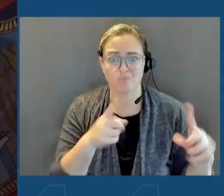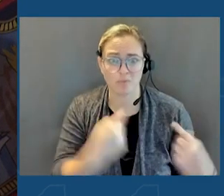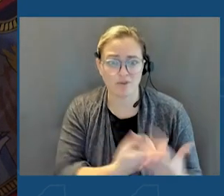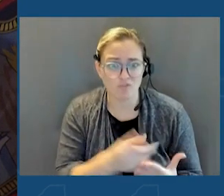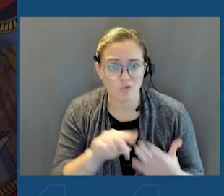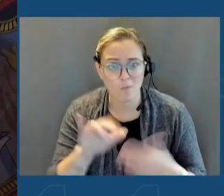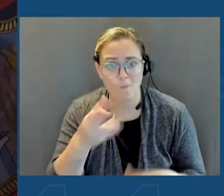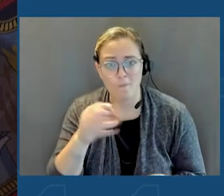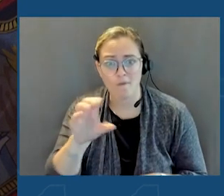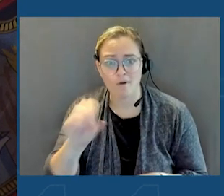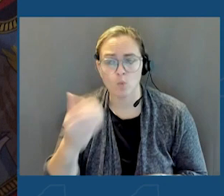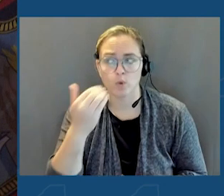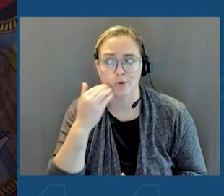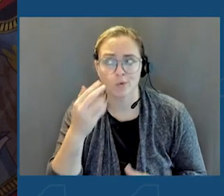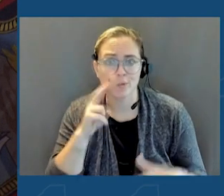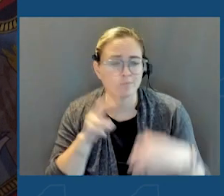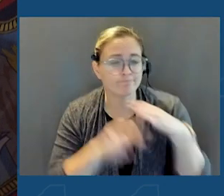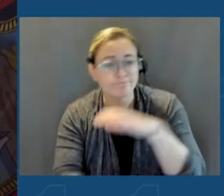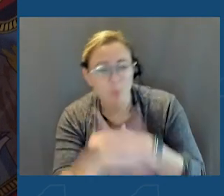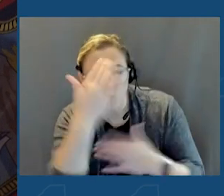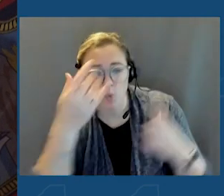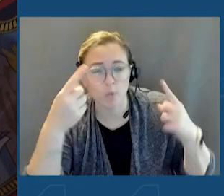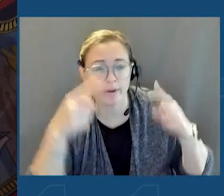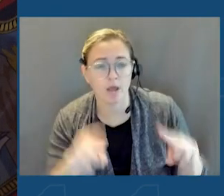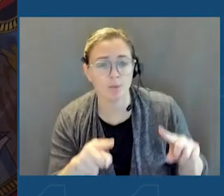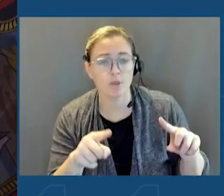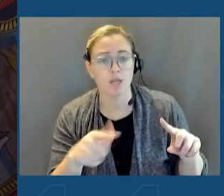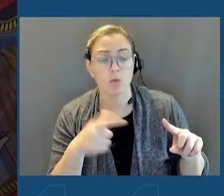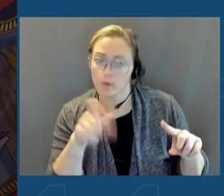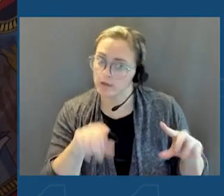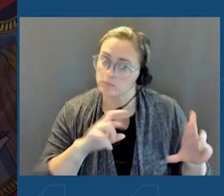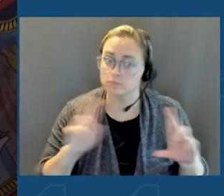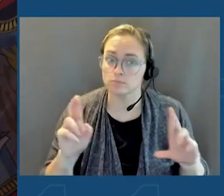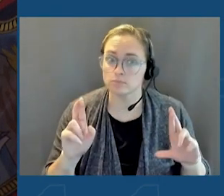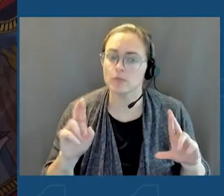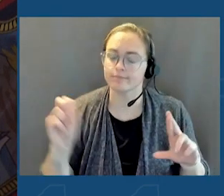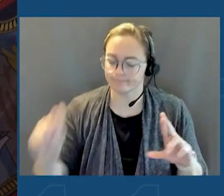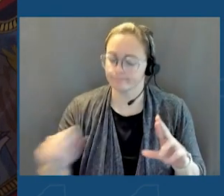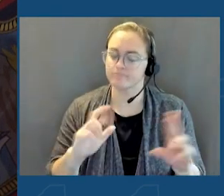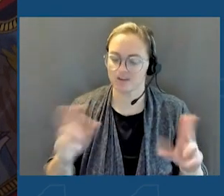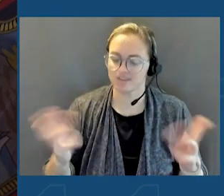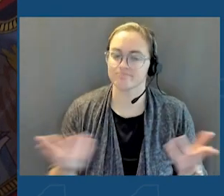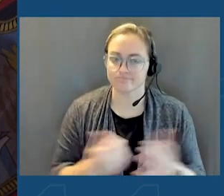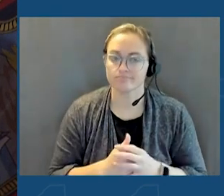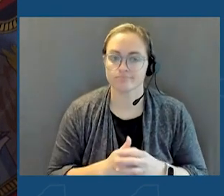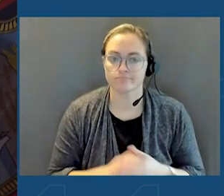this day was coming, and we had to be ready, and we were. But now,